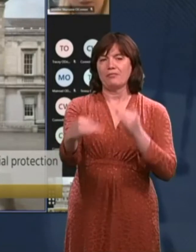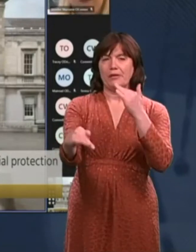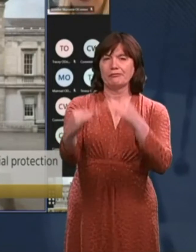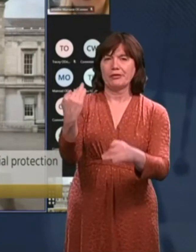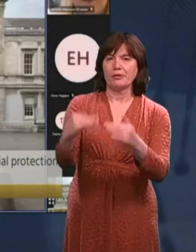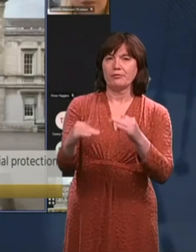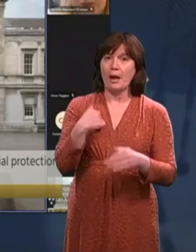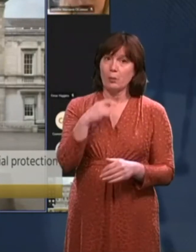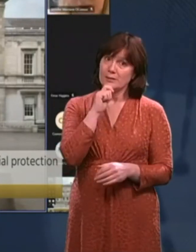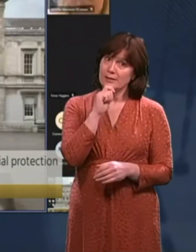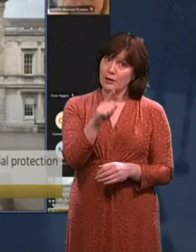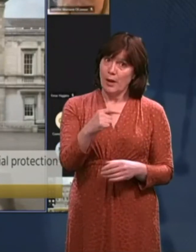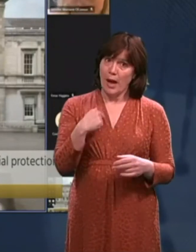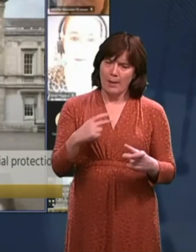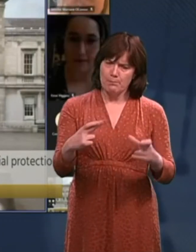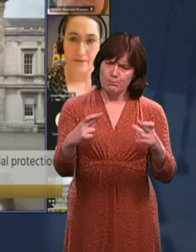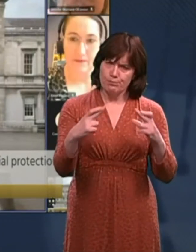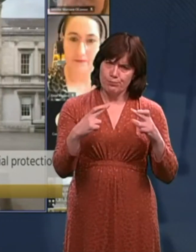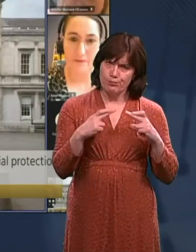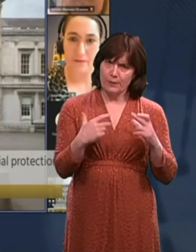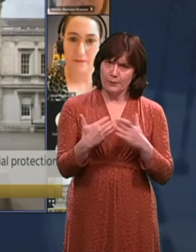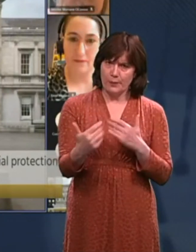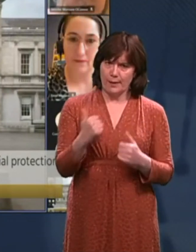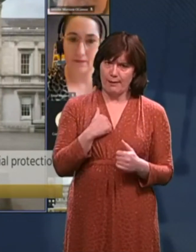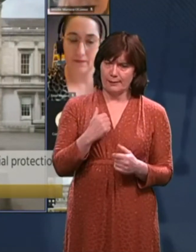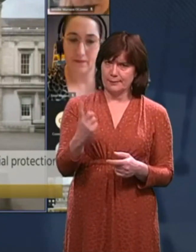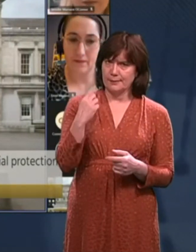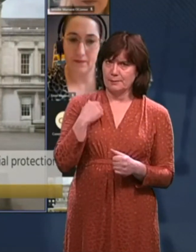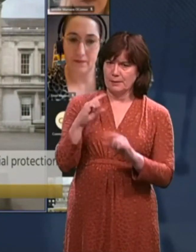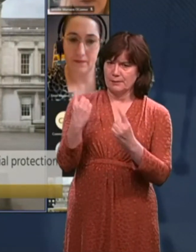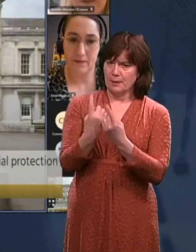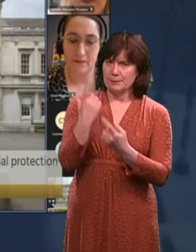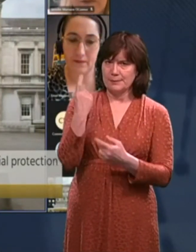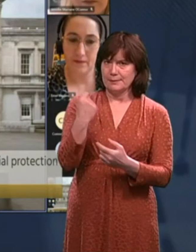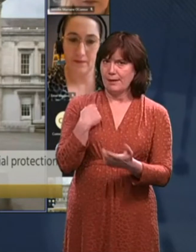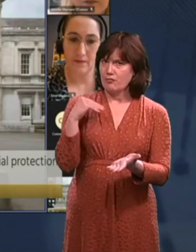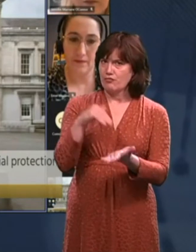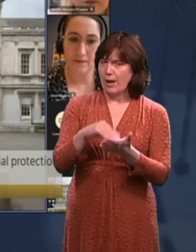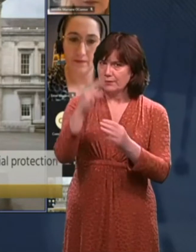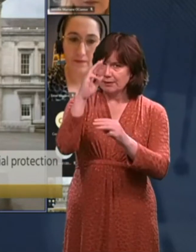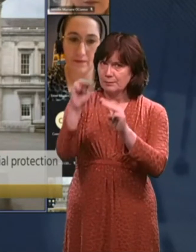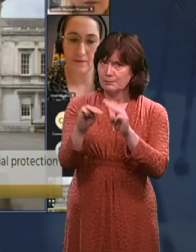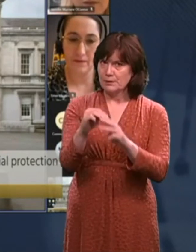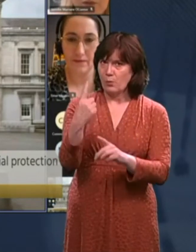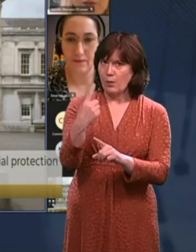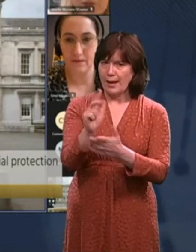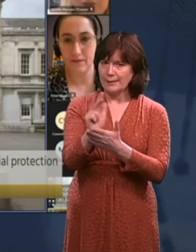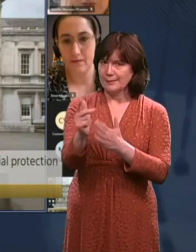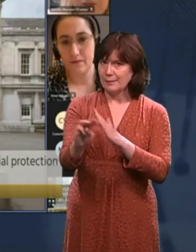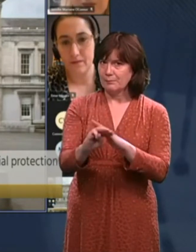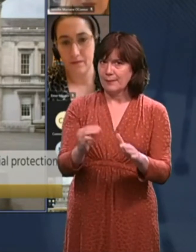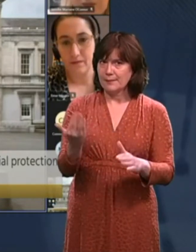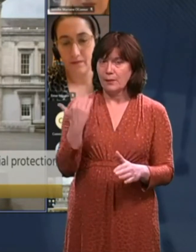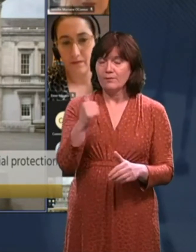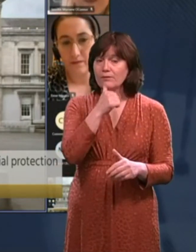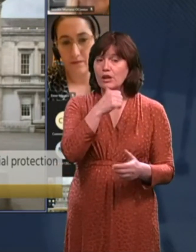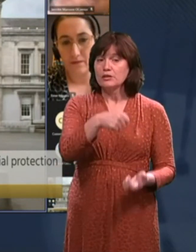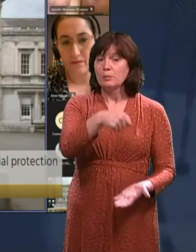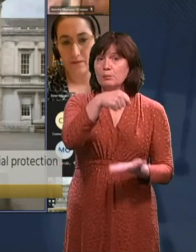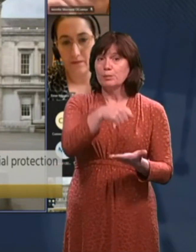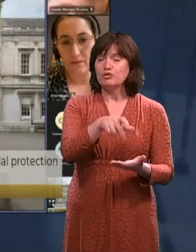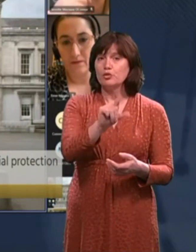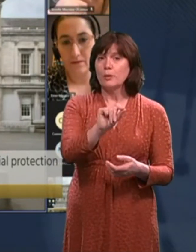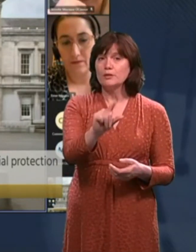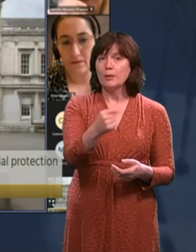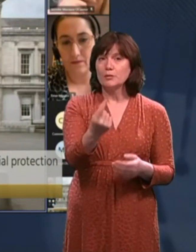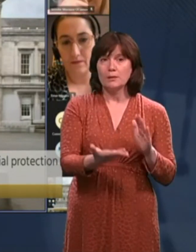just tell you that I'm very proud of what I have done in this department since I came in here just a year and a half ago. The first budget in 2021,